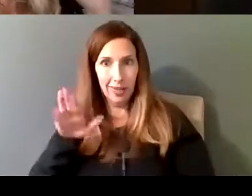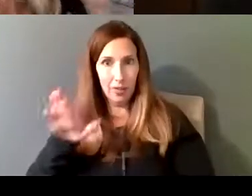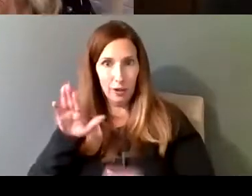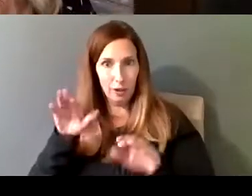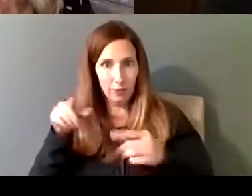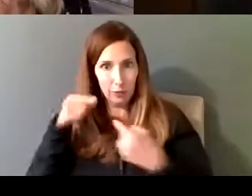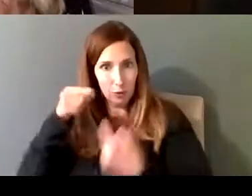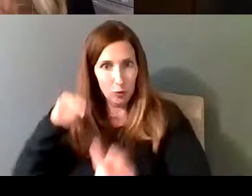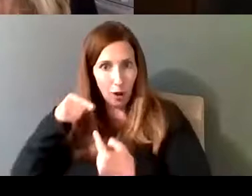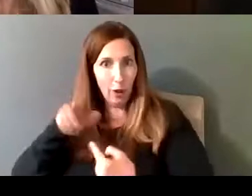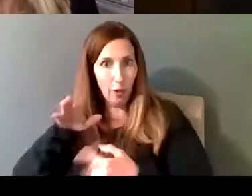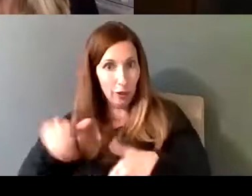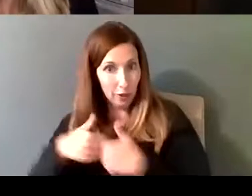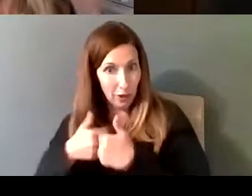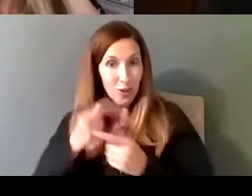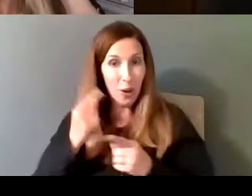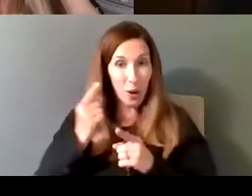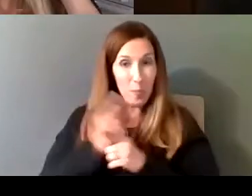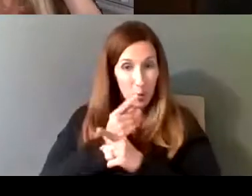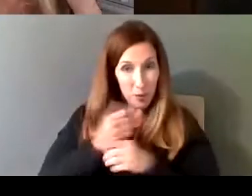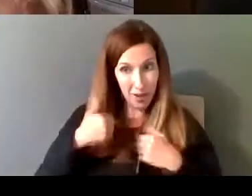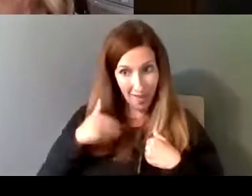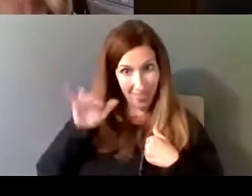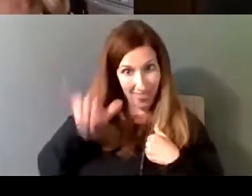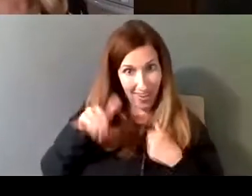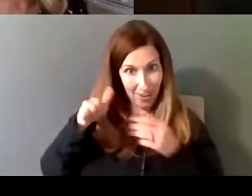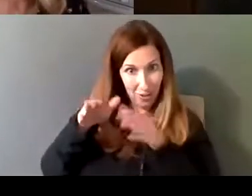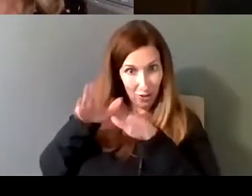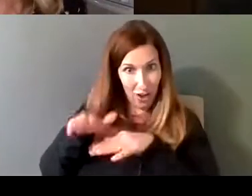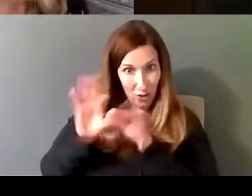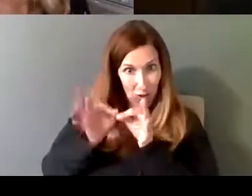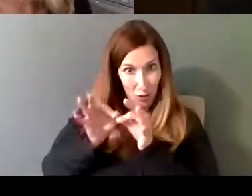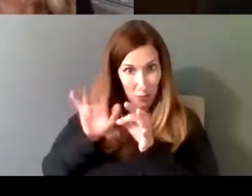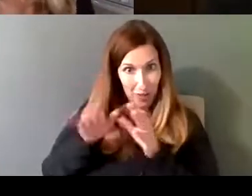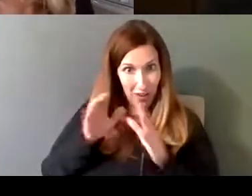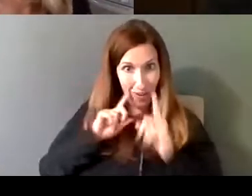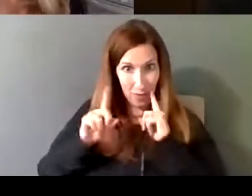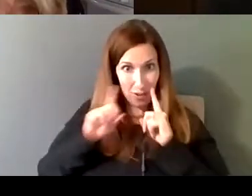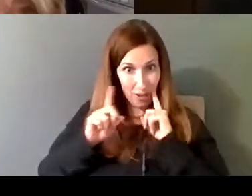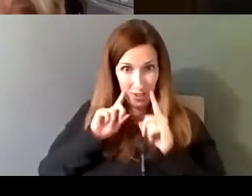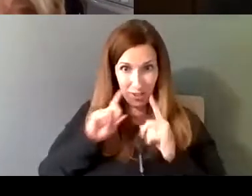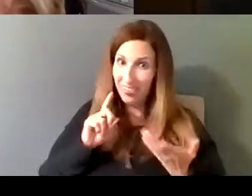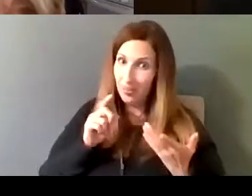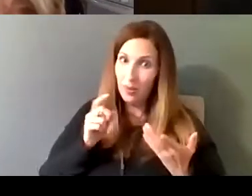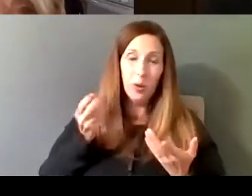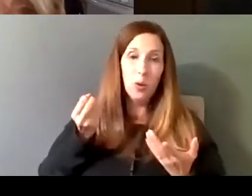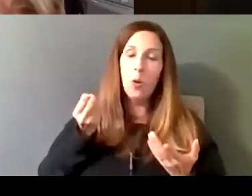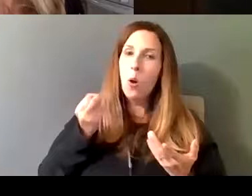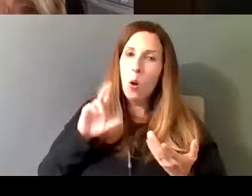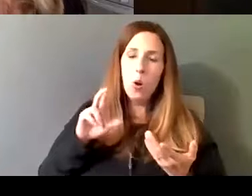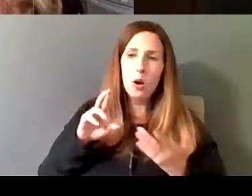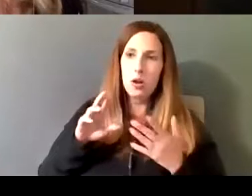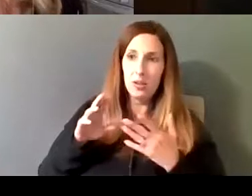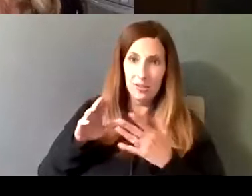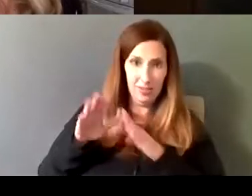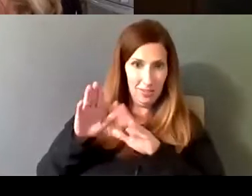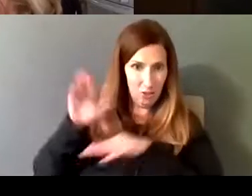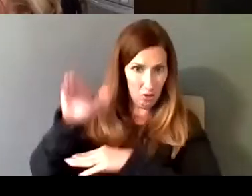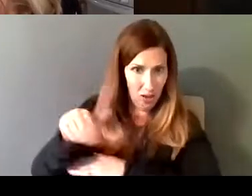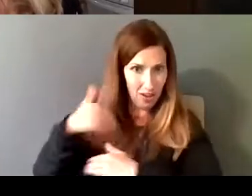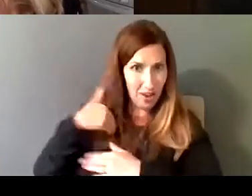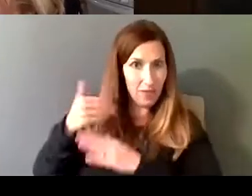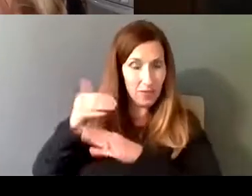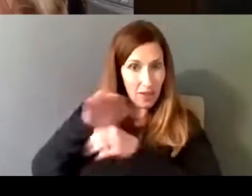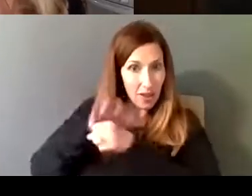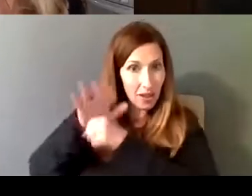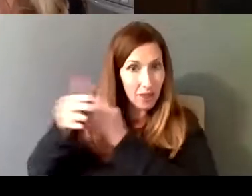having, is it appropriate to have that child interpreting that conversation, right? Or does the child have enough proficiency to